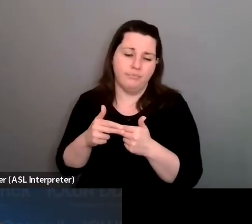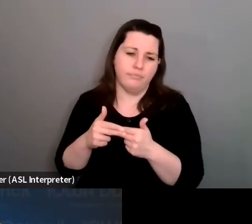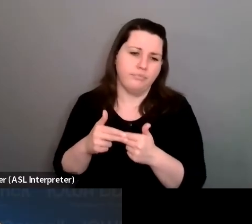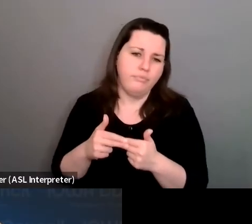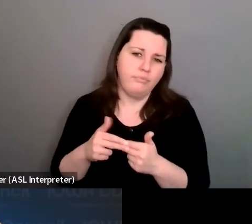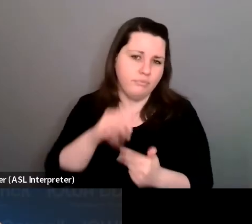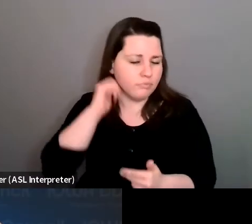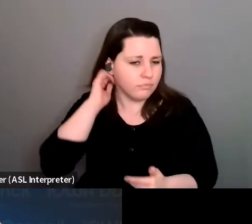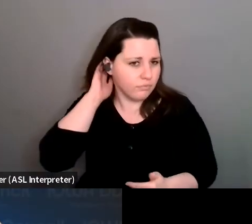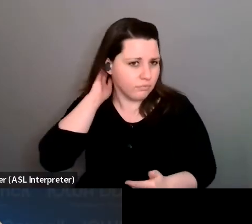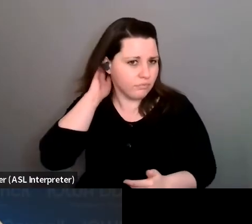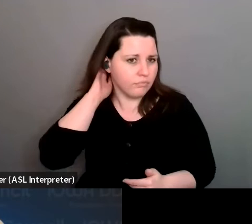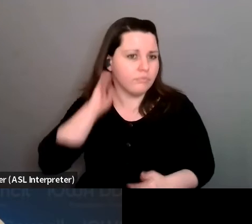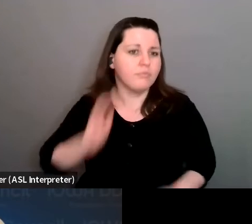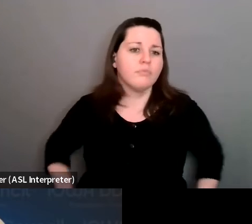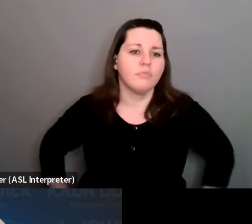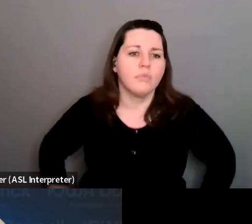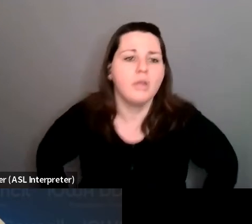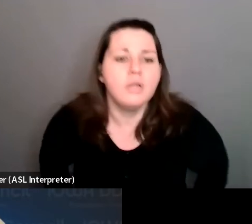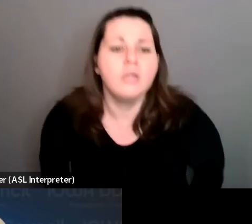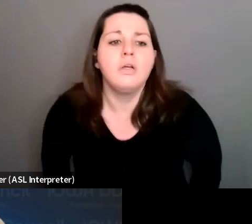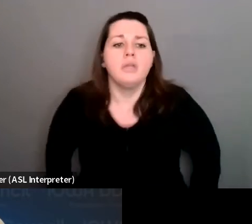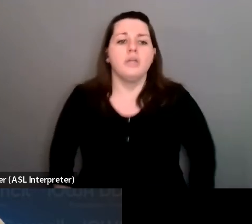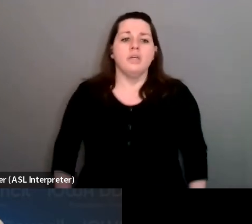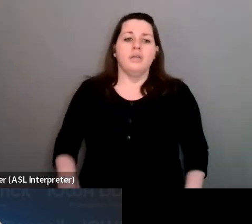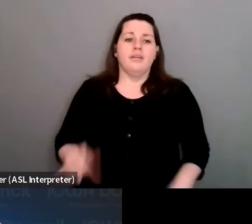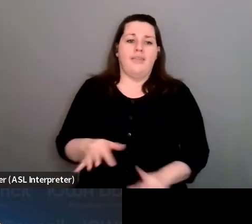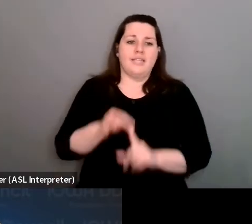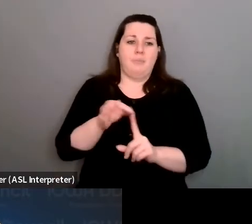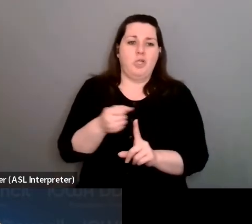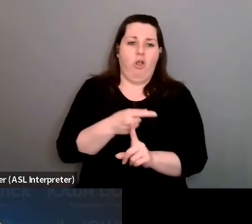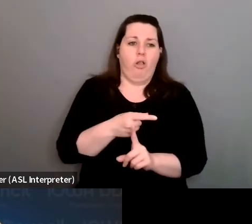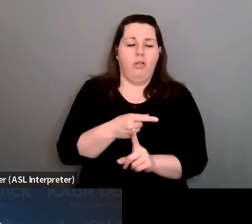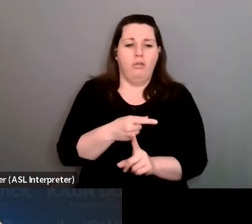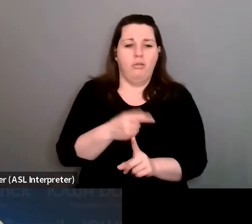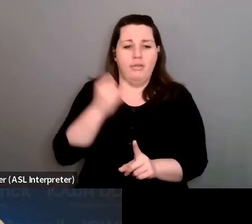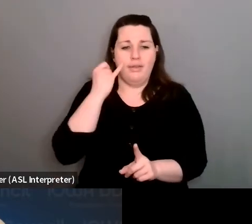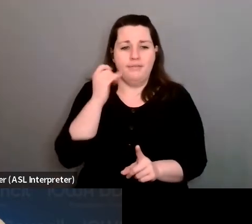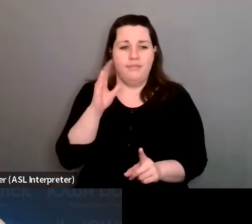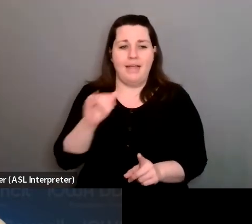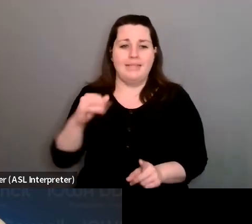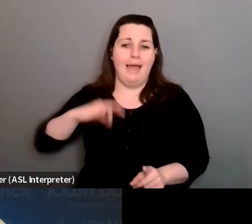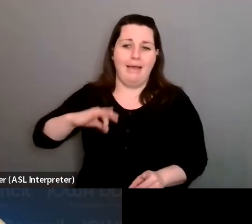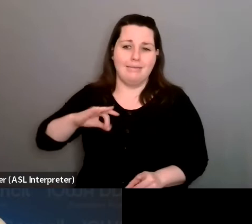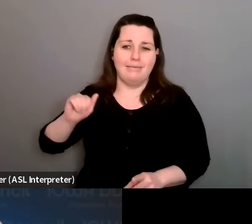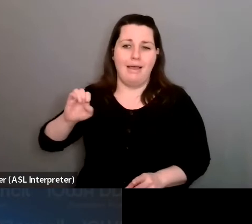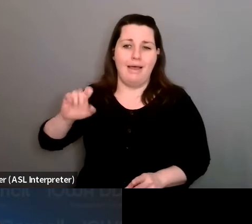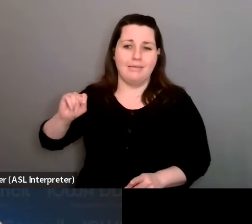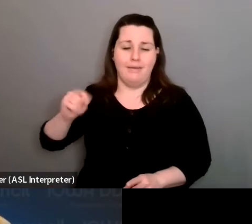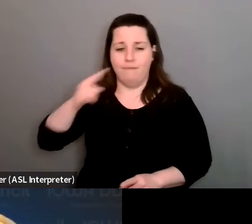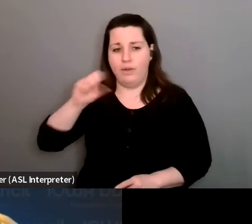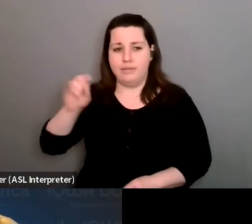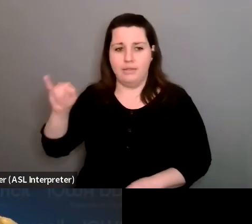I think that was the special caveat there with whether or not it's considered an asset for